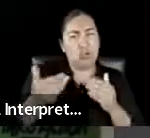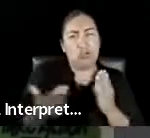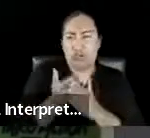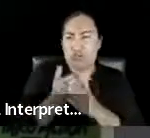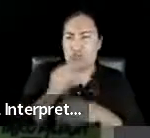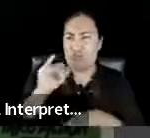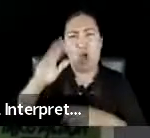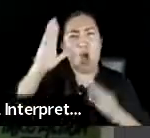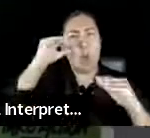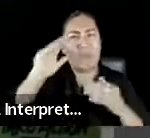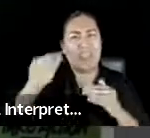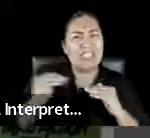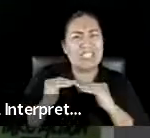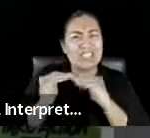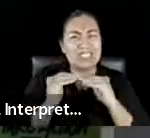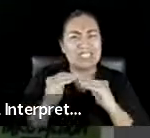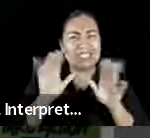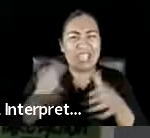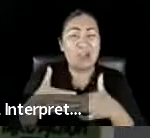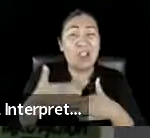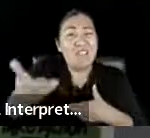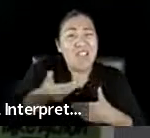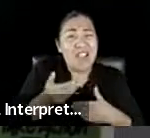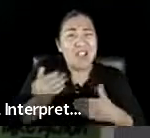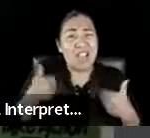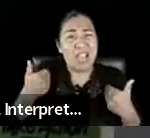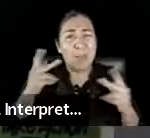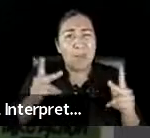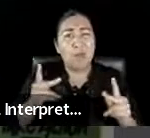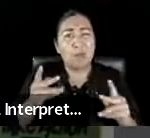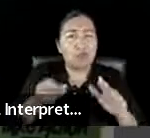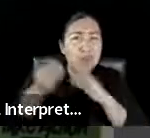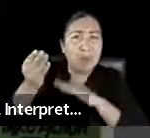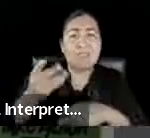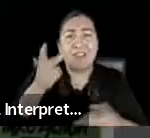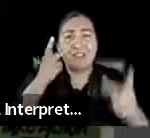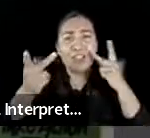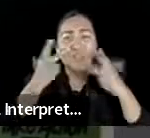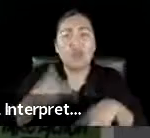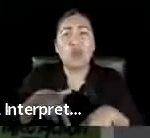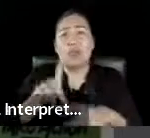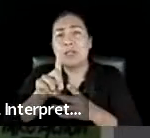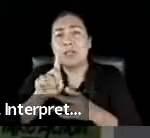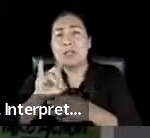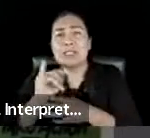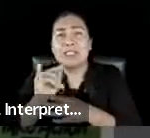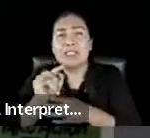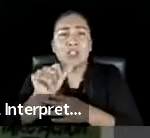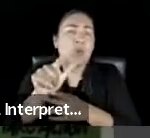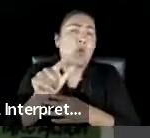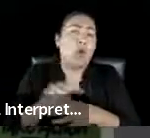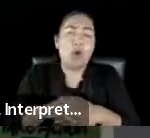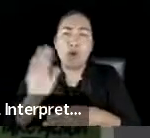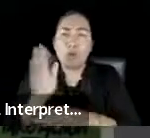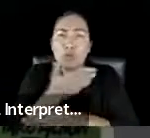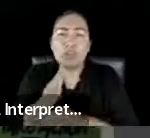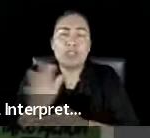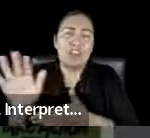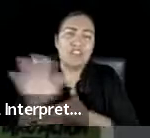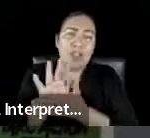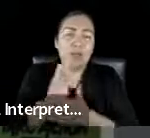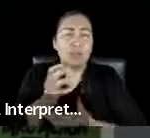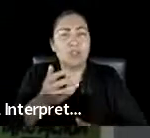category, which invited young people to submit visual art, digital art, original music, films, poetry, and other written